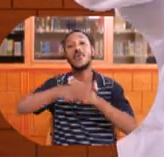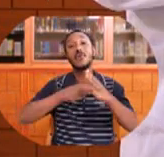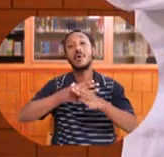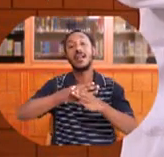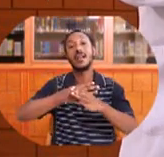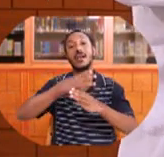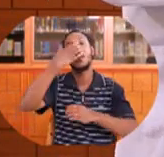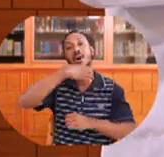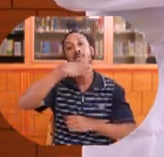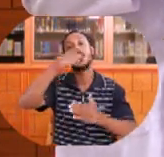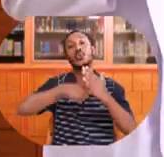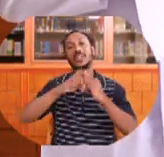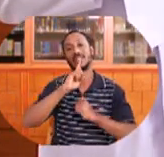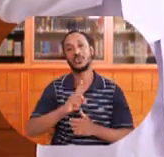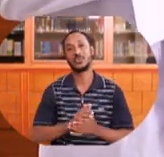warming.